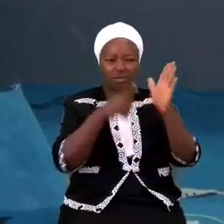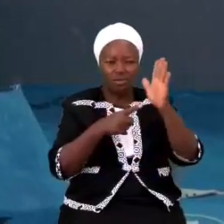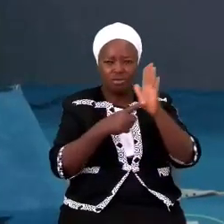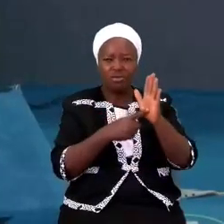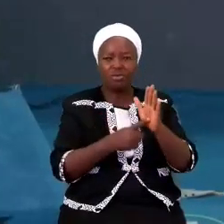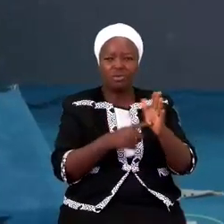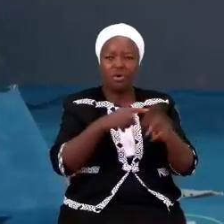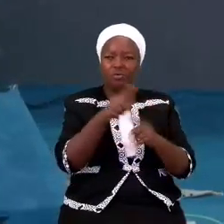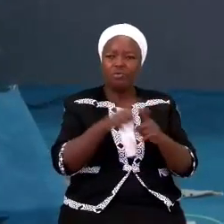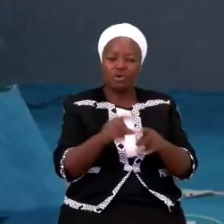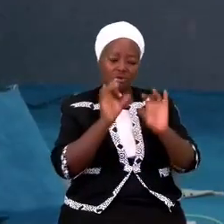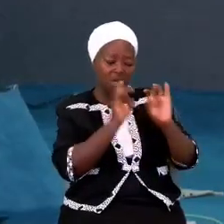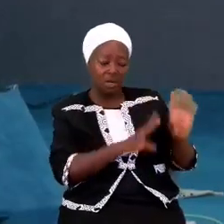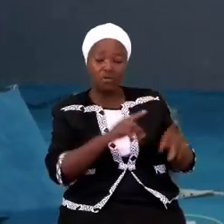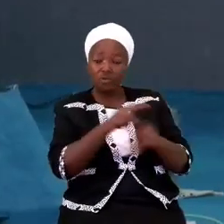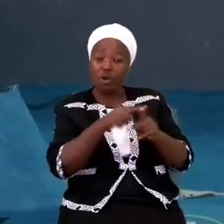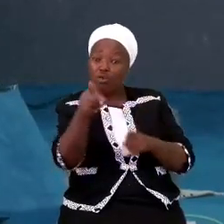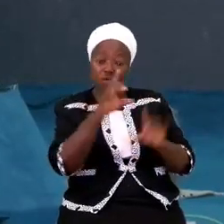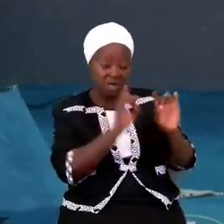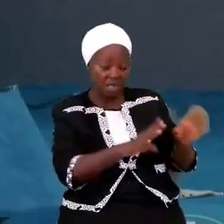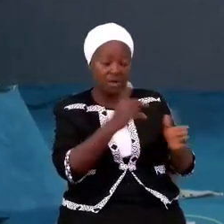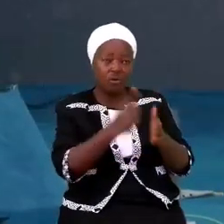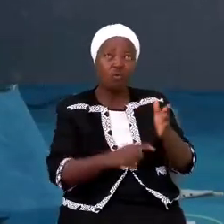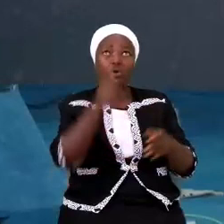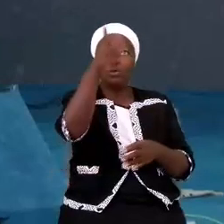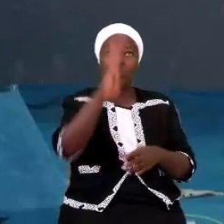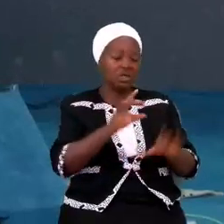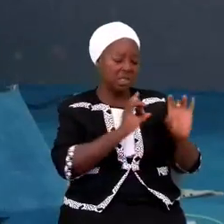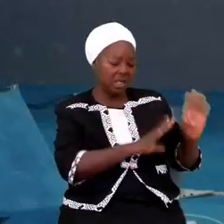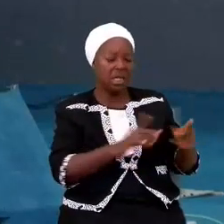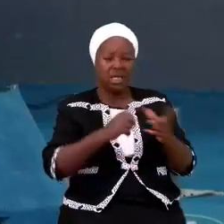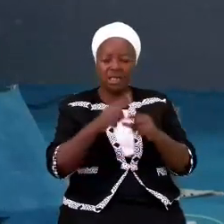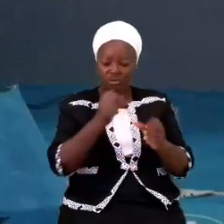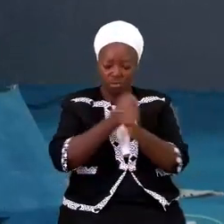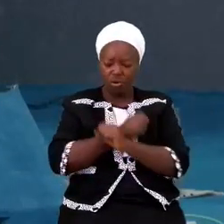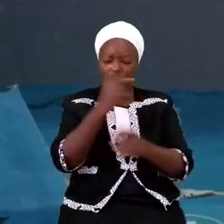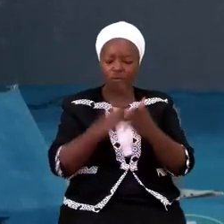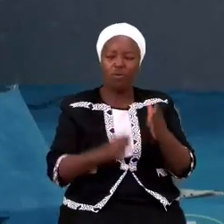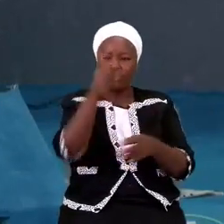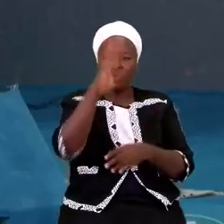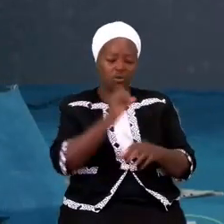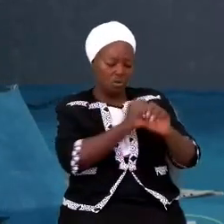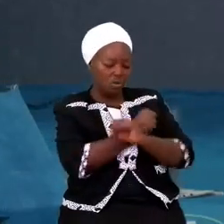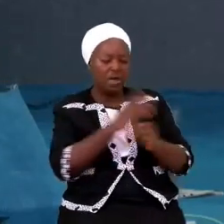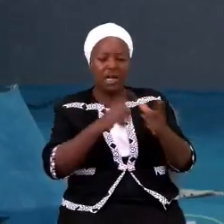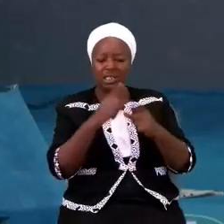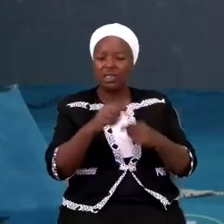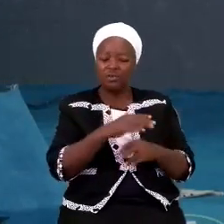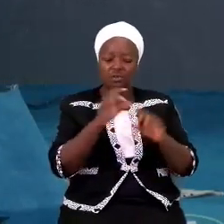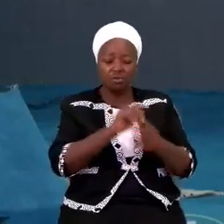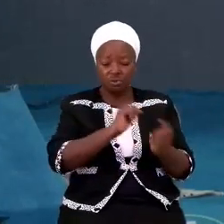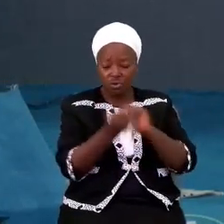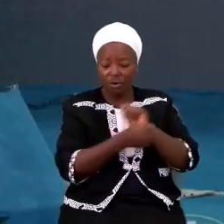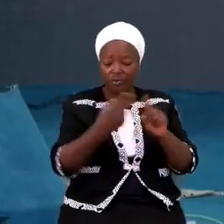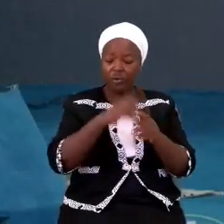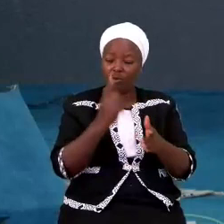away from what he hates, and then you turn your mind, your focus, your vision, your faith, your acceptance to